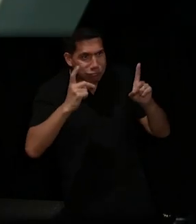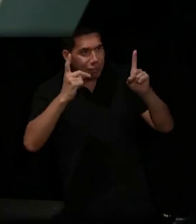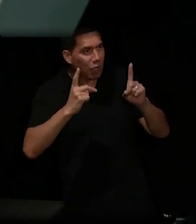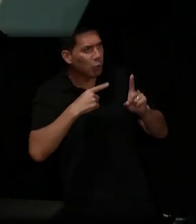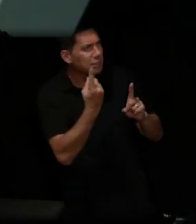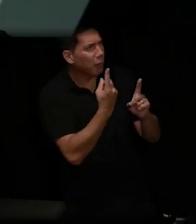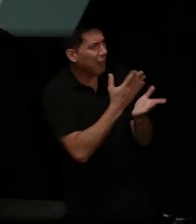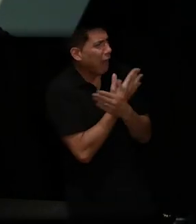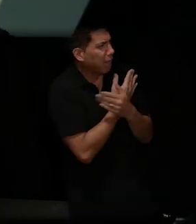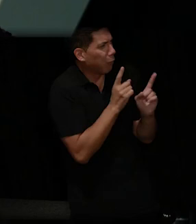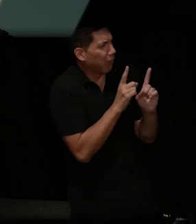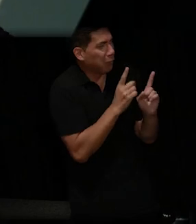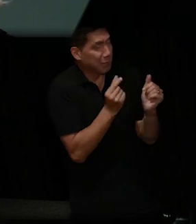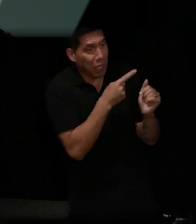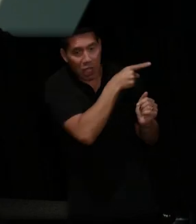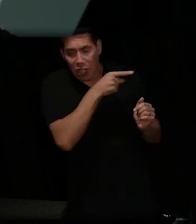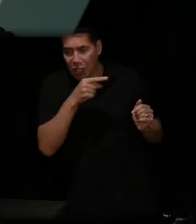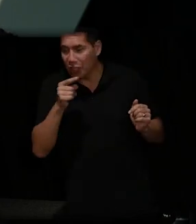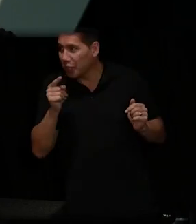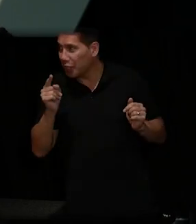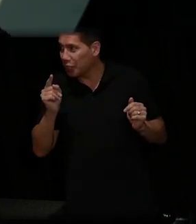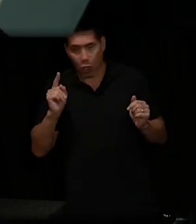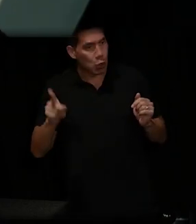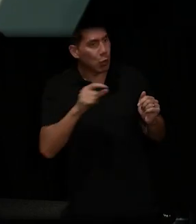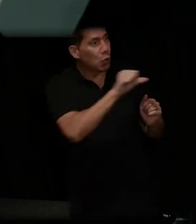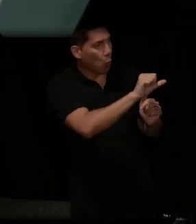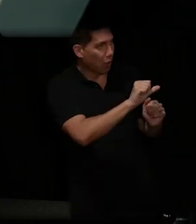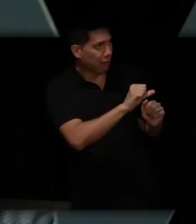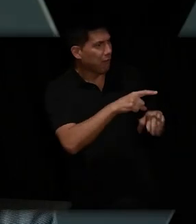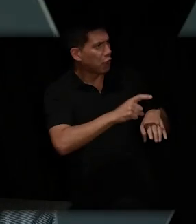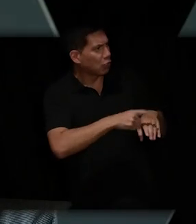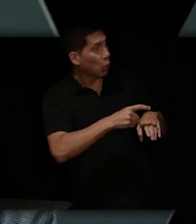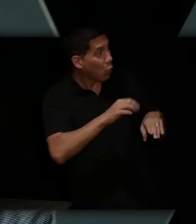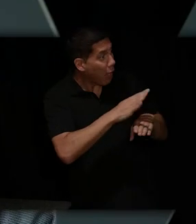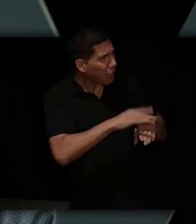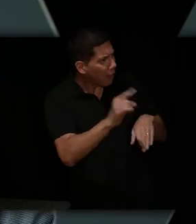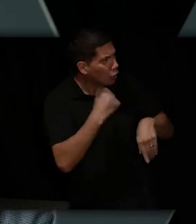you pushing your then fiance. Were you married by then?